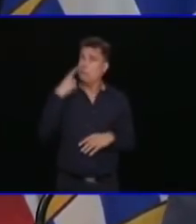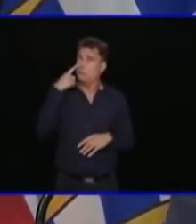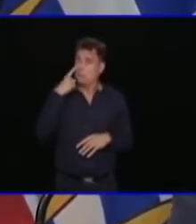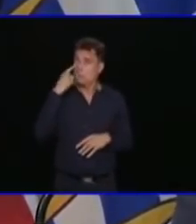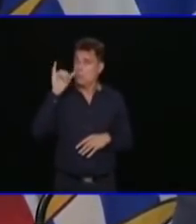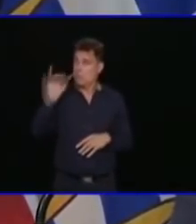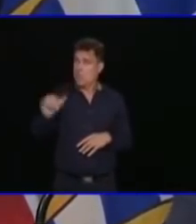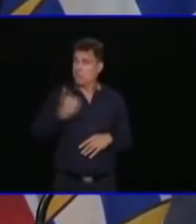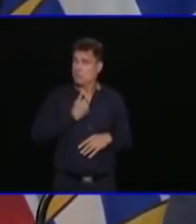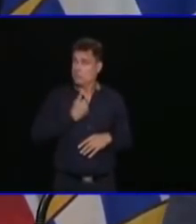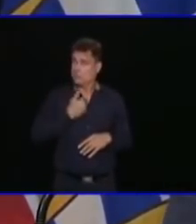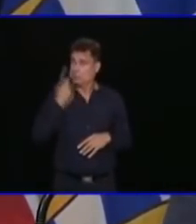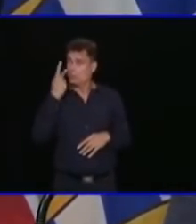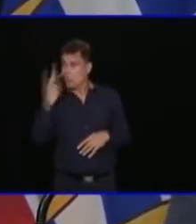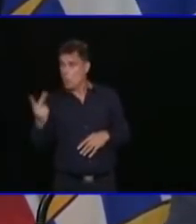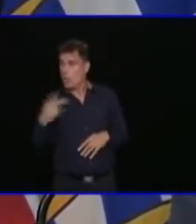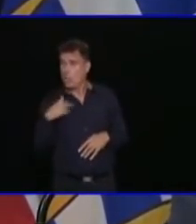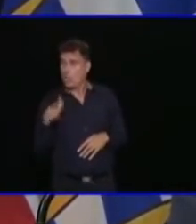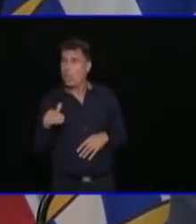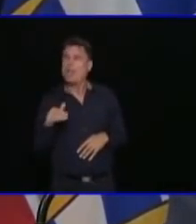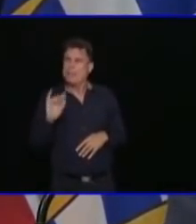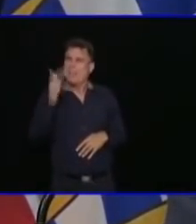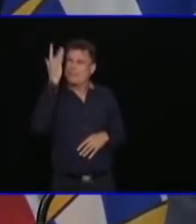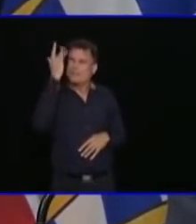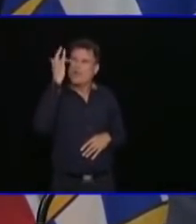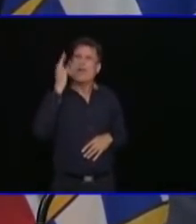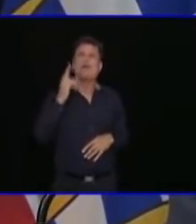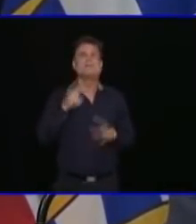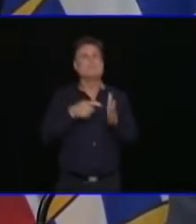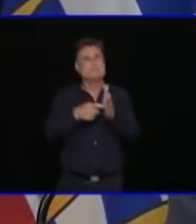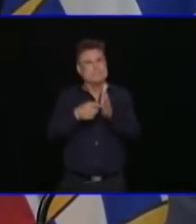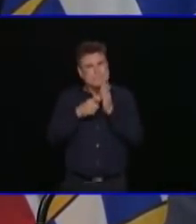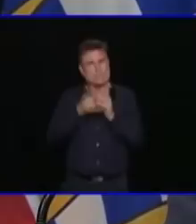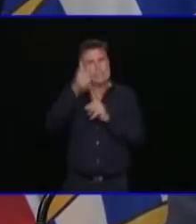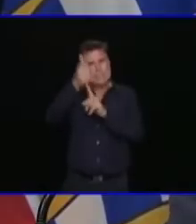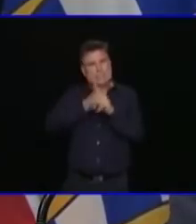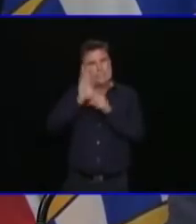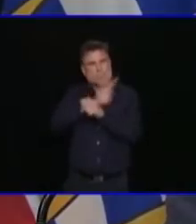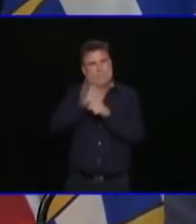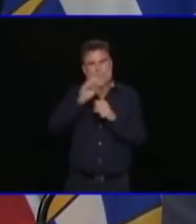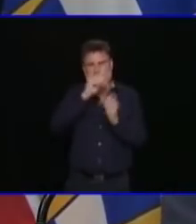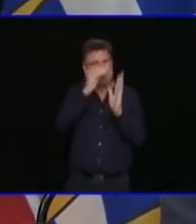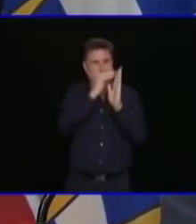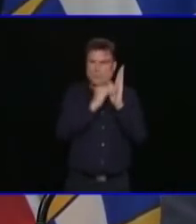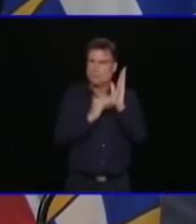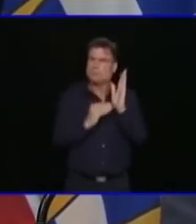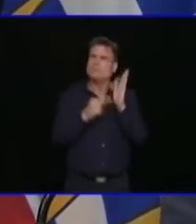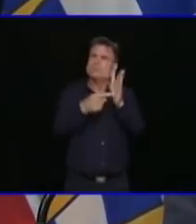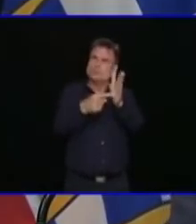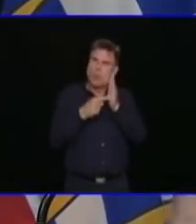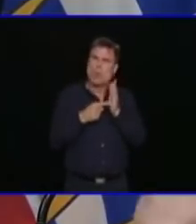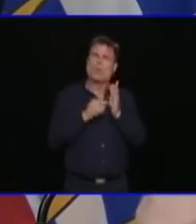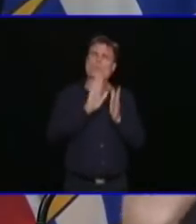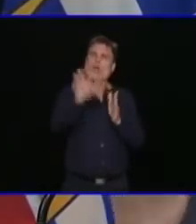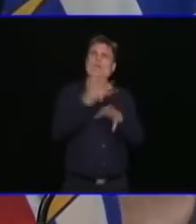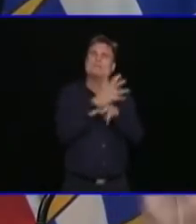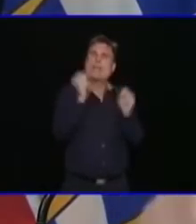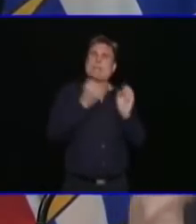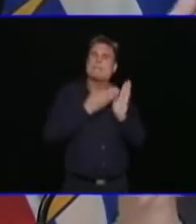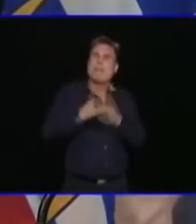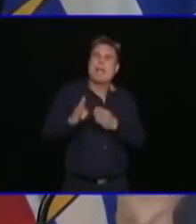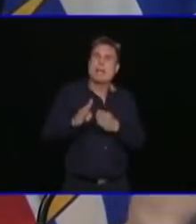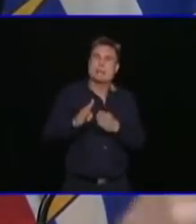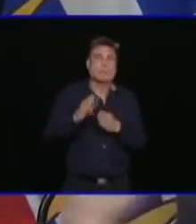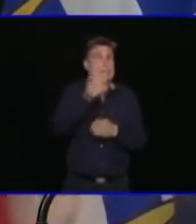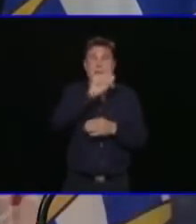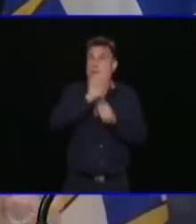plans. And employees can call WorkSafe BC if they have concerns that these plans are not being followed. And I encourage everybody